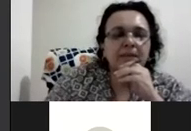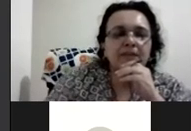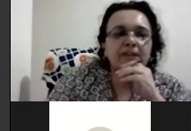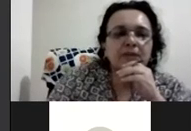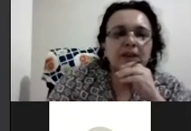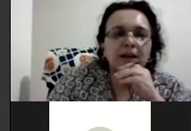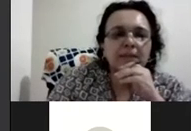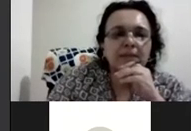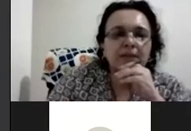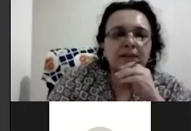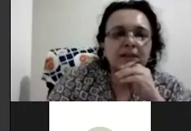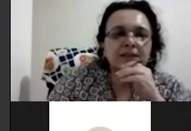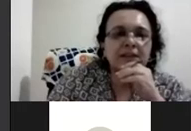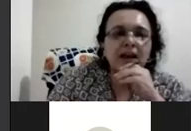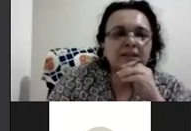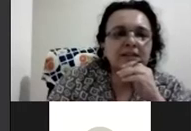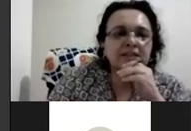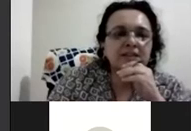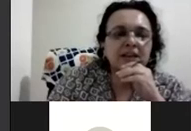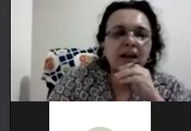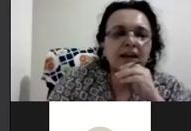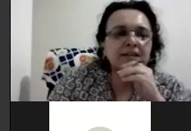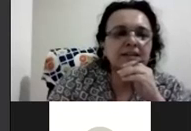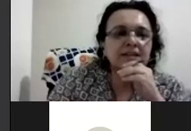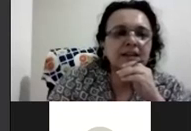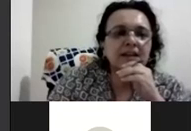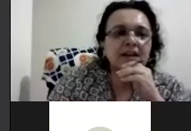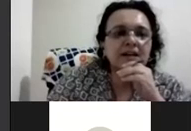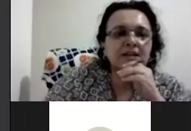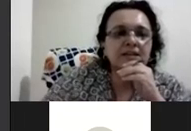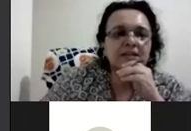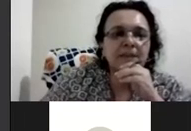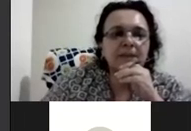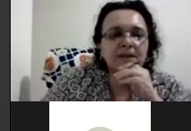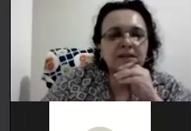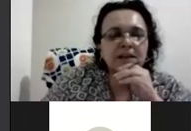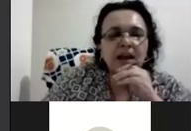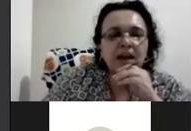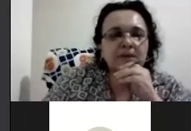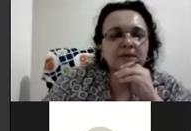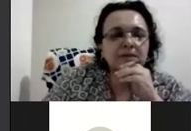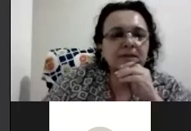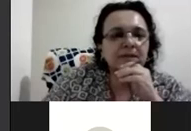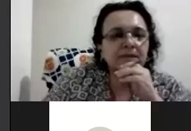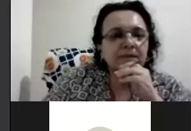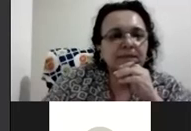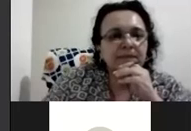ahí me faltó una A, porque es aunts and uncles beach